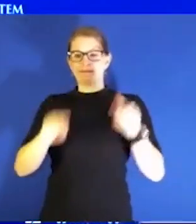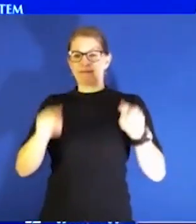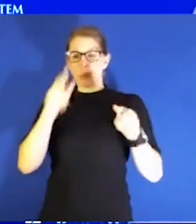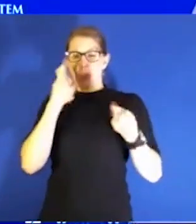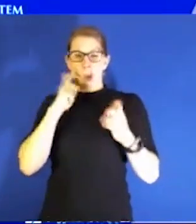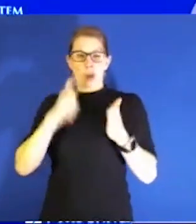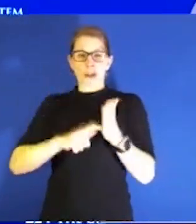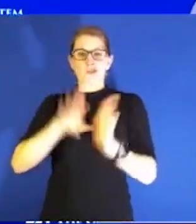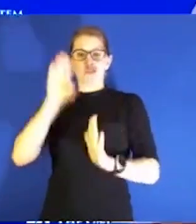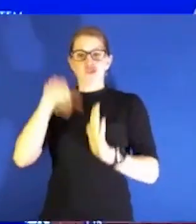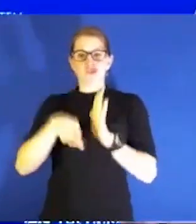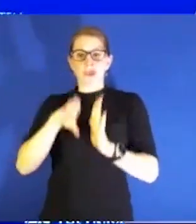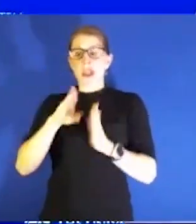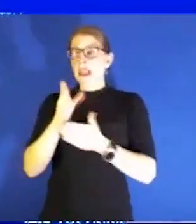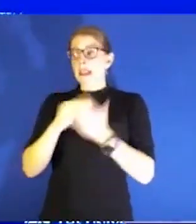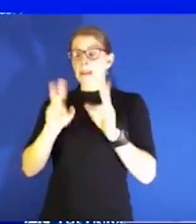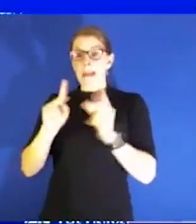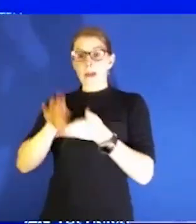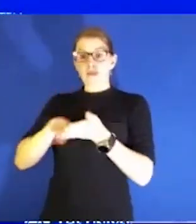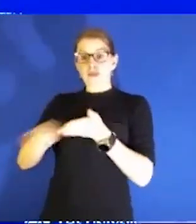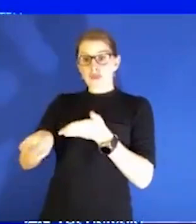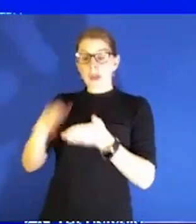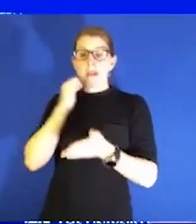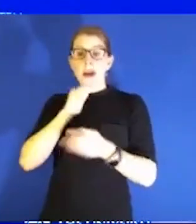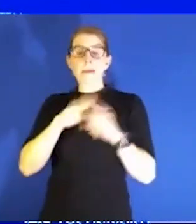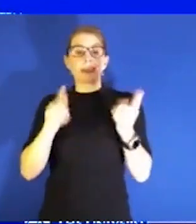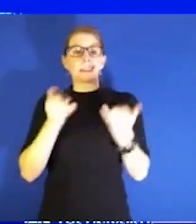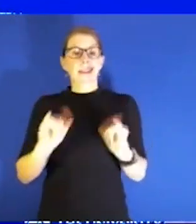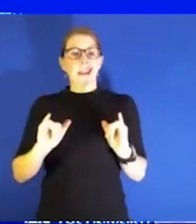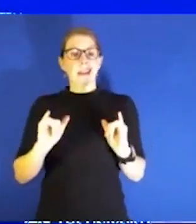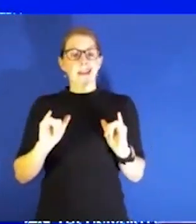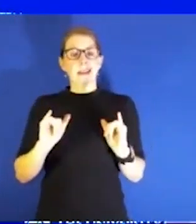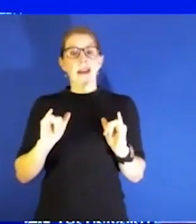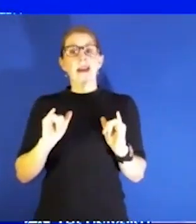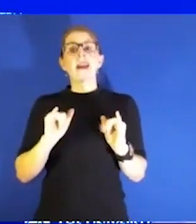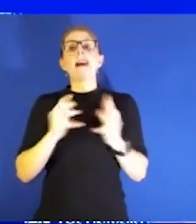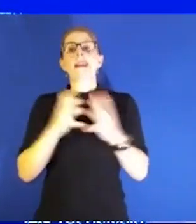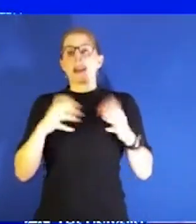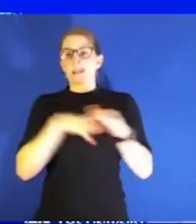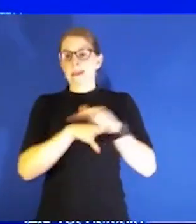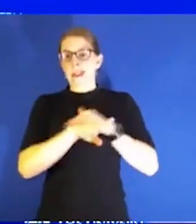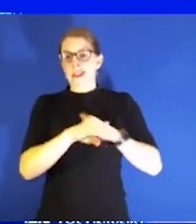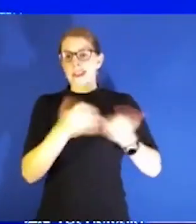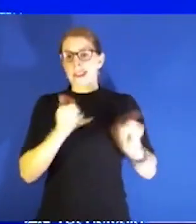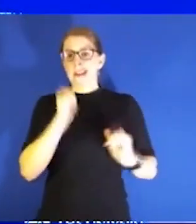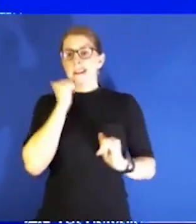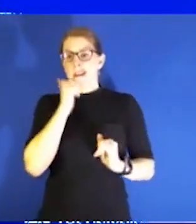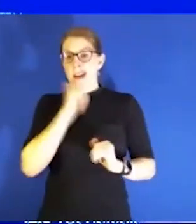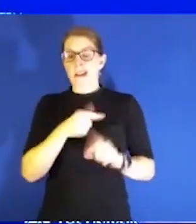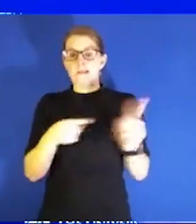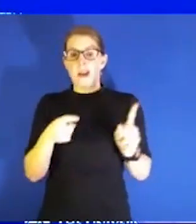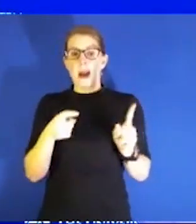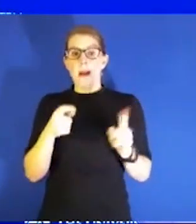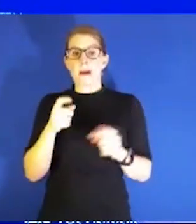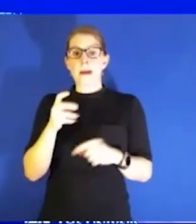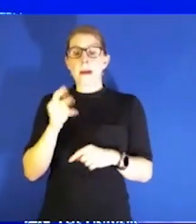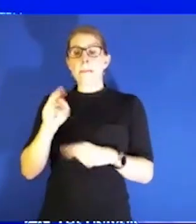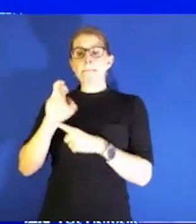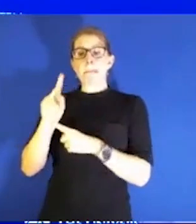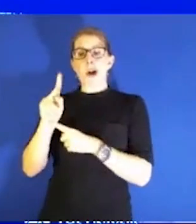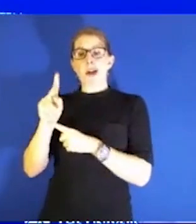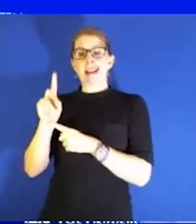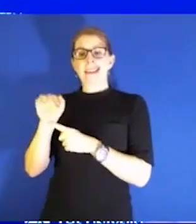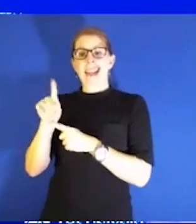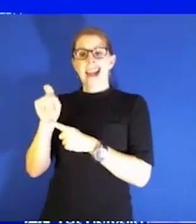who are discharged every day, but unfortunately we still have a lot of admissions every day. From the MARC data, the regional